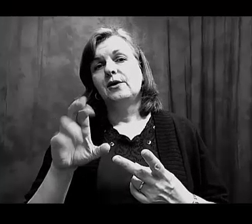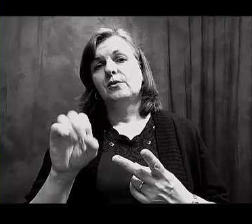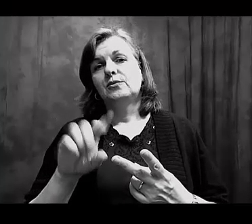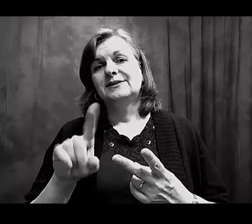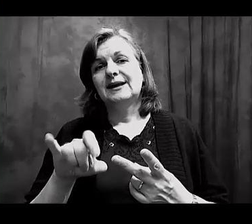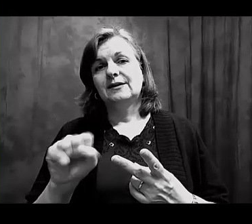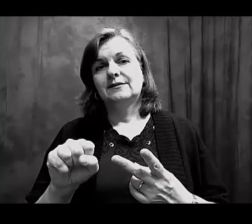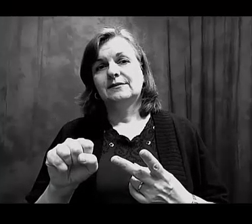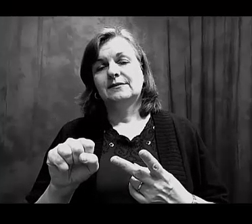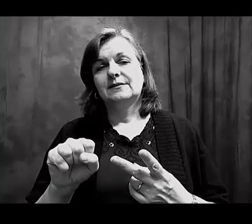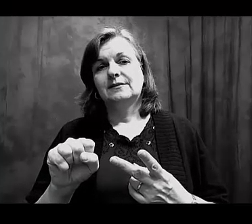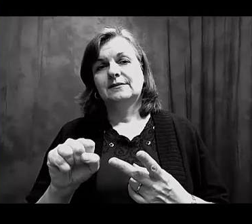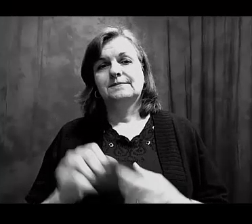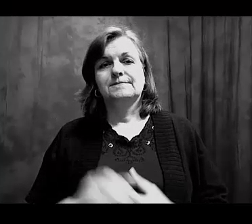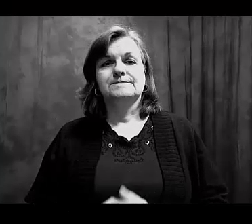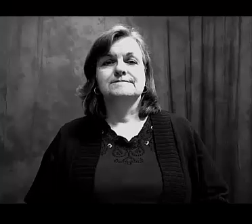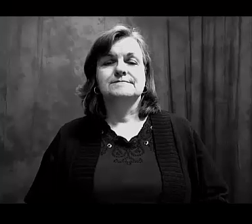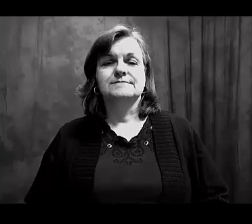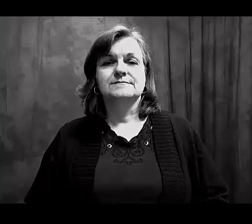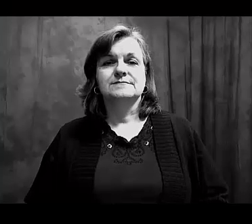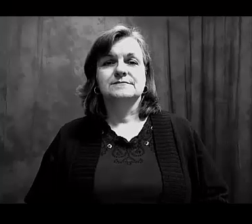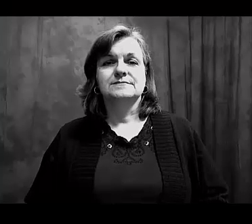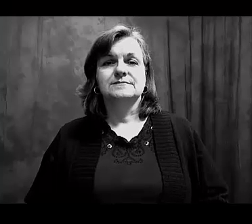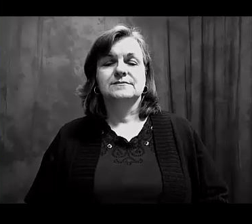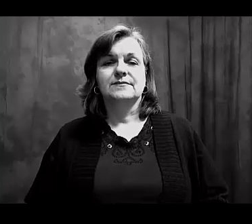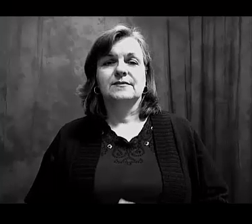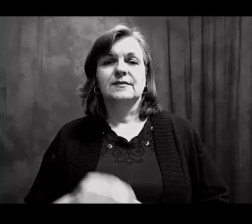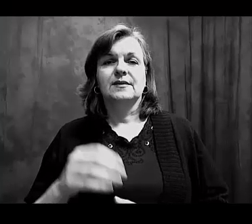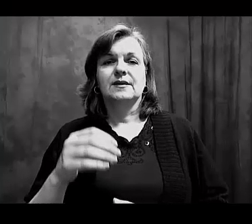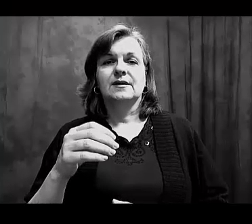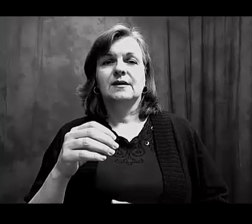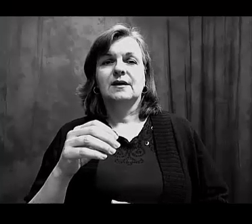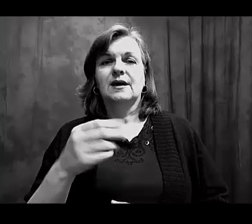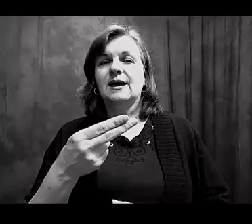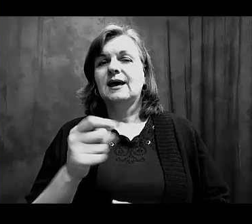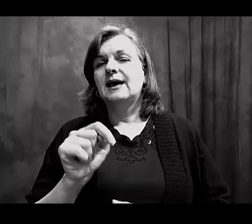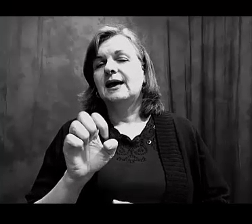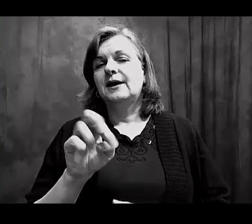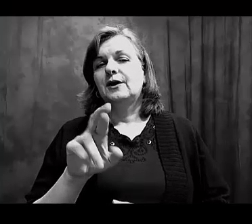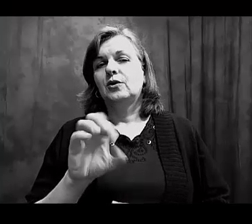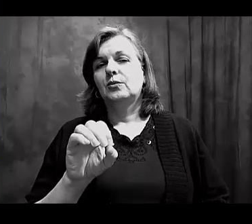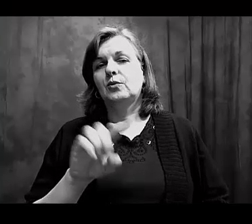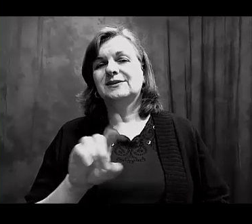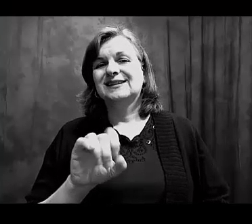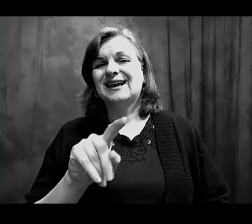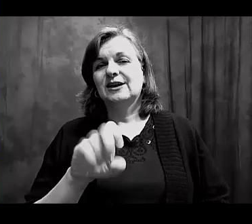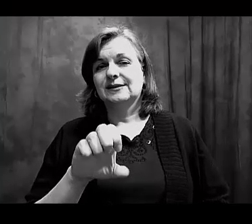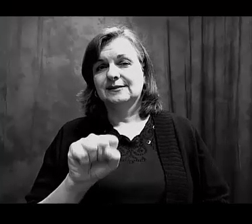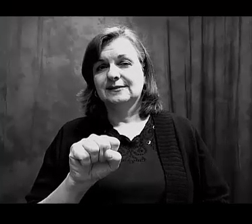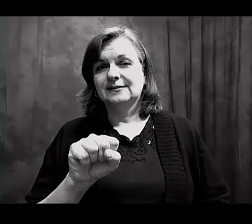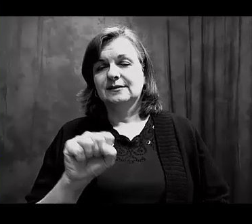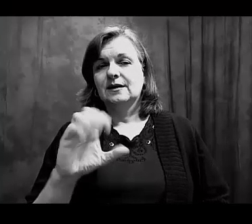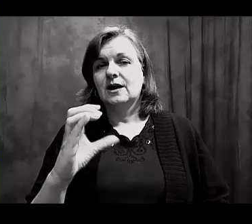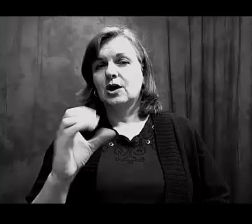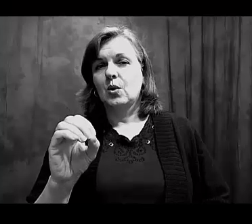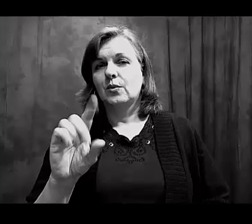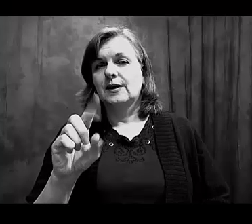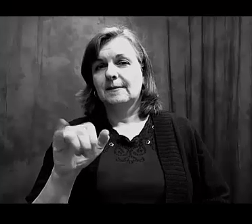or heterozygous and be B. You can be homozygous codominant